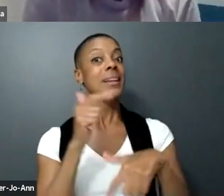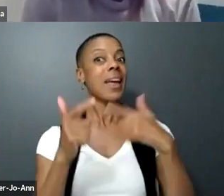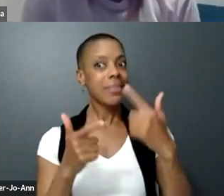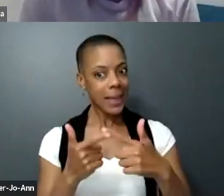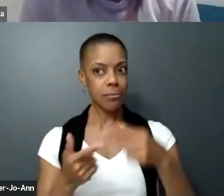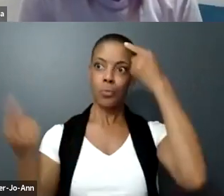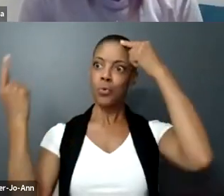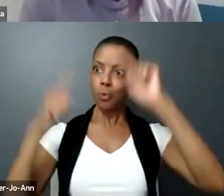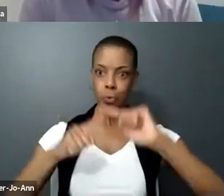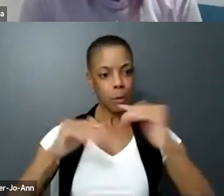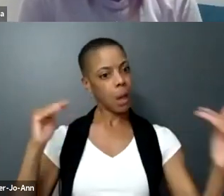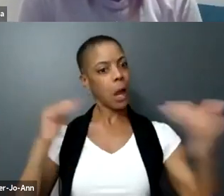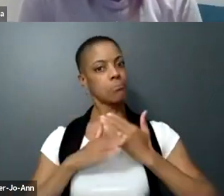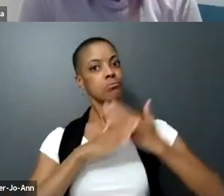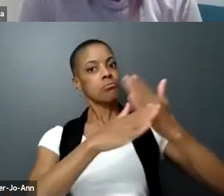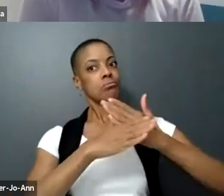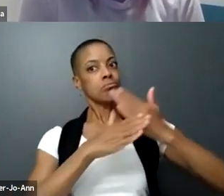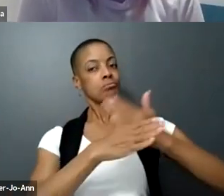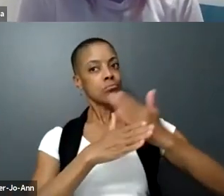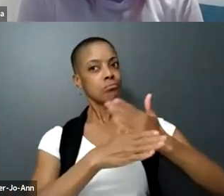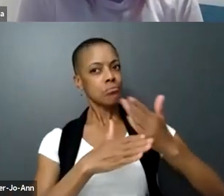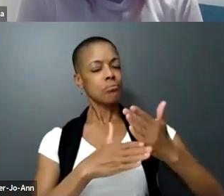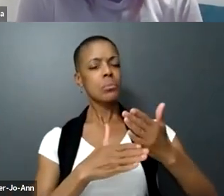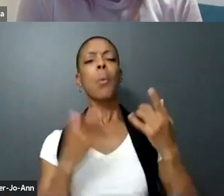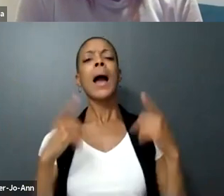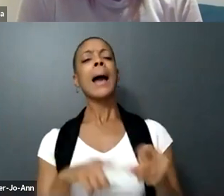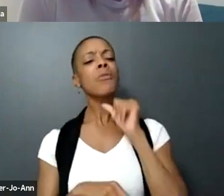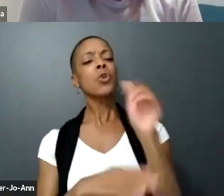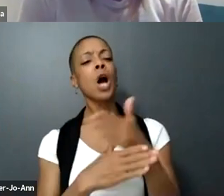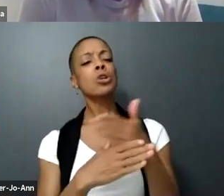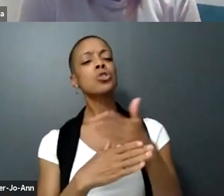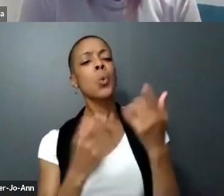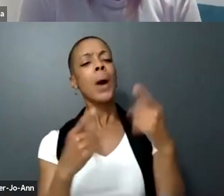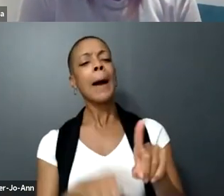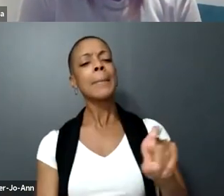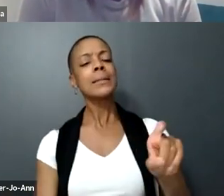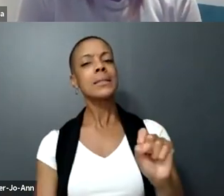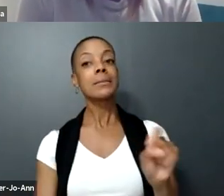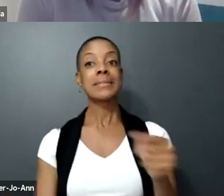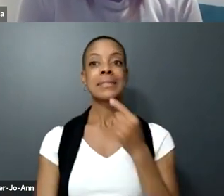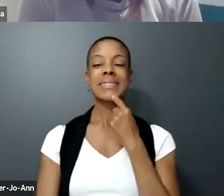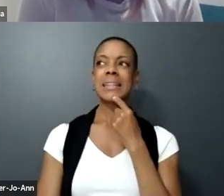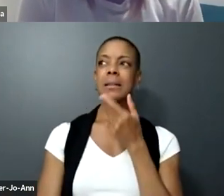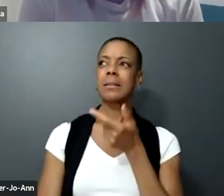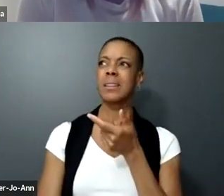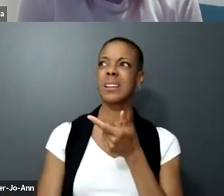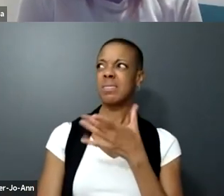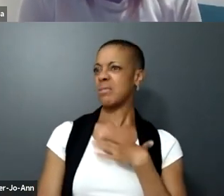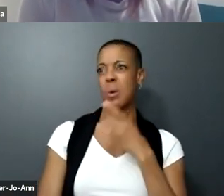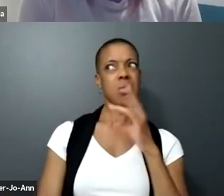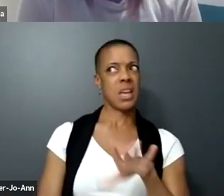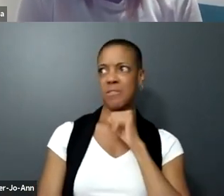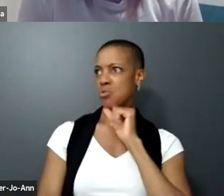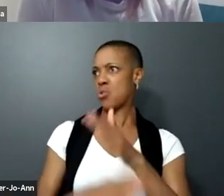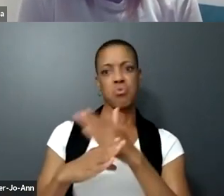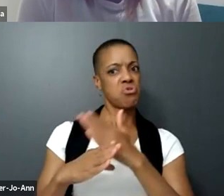share everything. And what happens when you don't share? He said, well, people don't like it when you don't share.